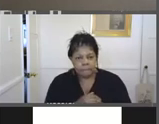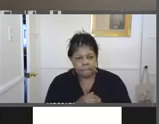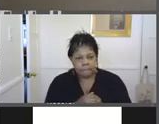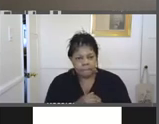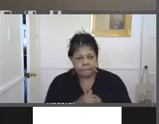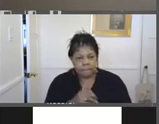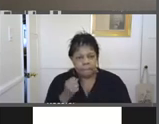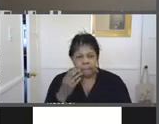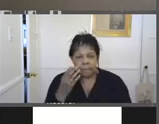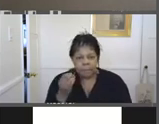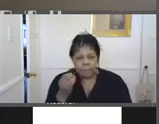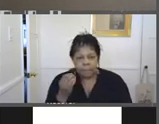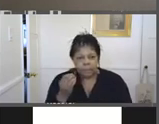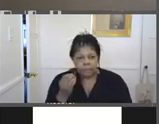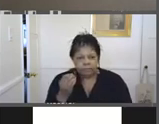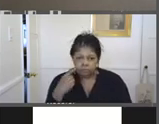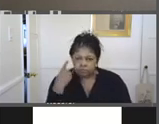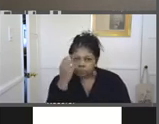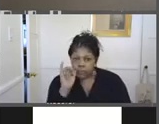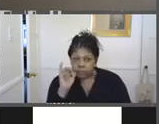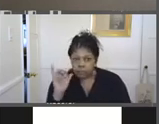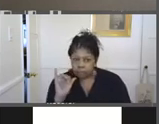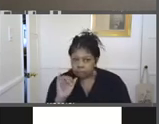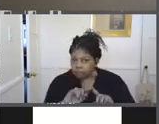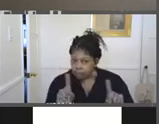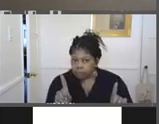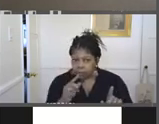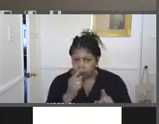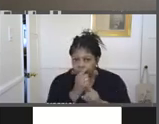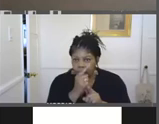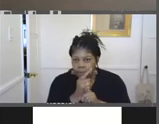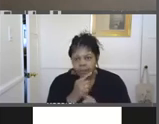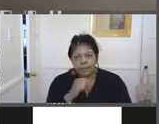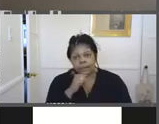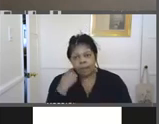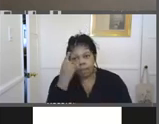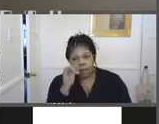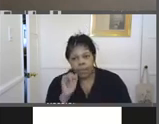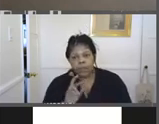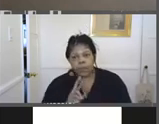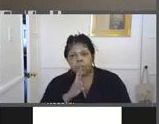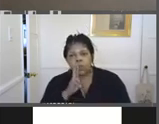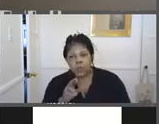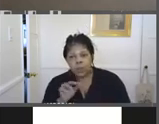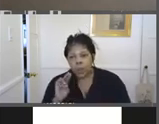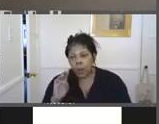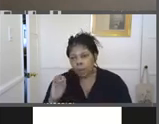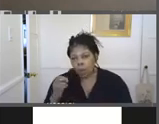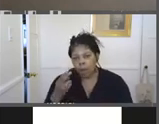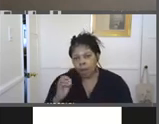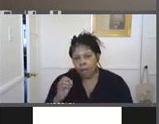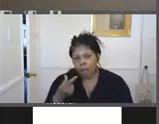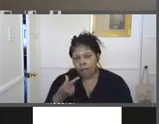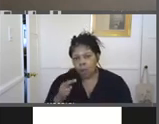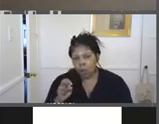So it looks decidedly different, doesn't it? I mean, it doesn't look like real mahogany, but it's a nice interpretation or a nice